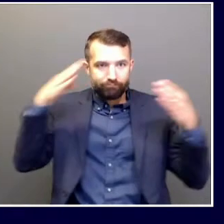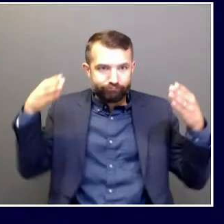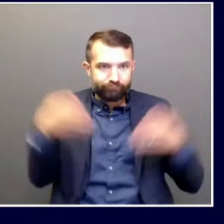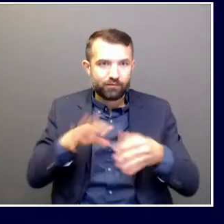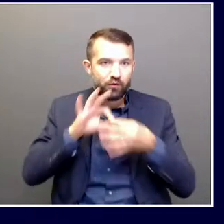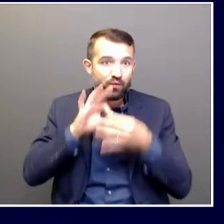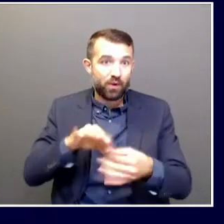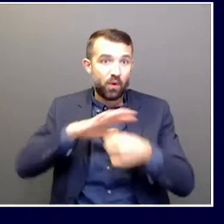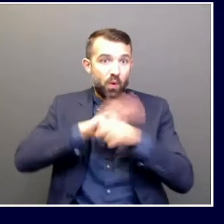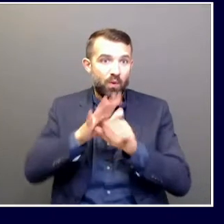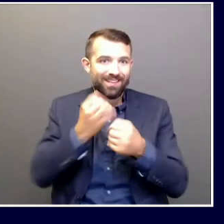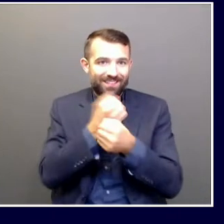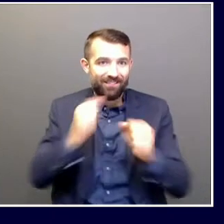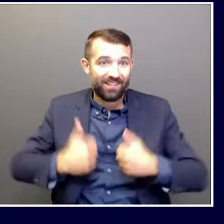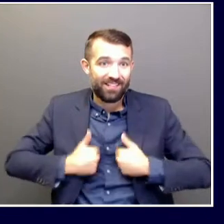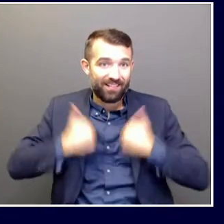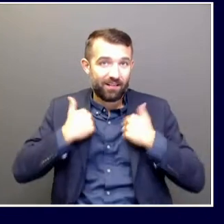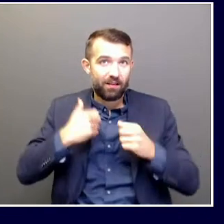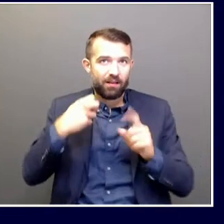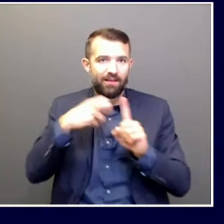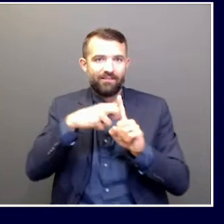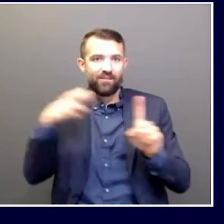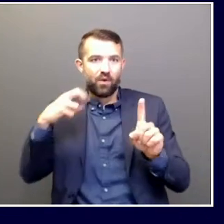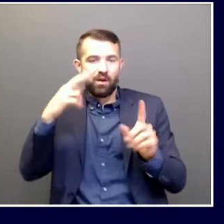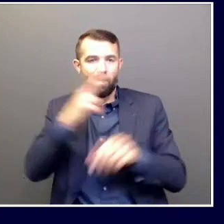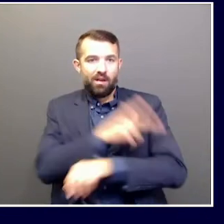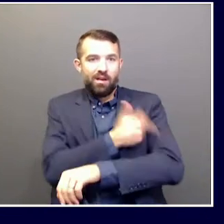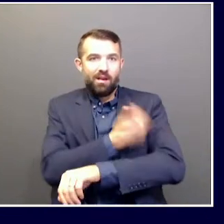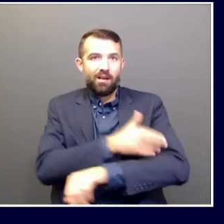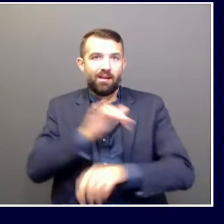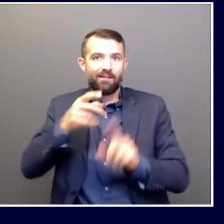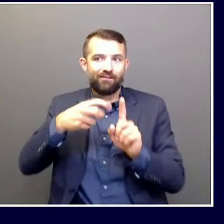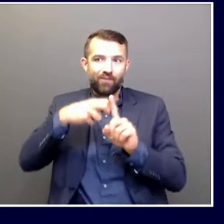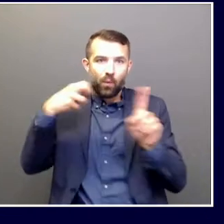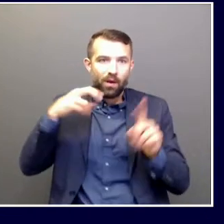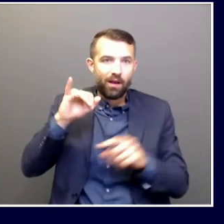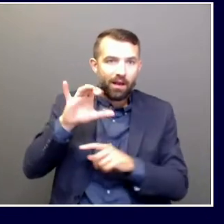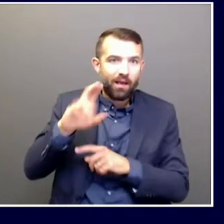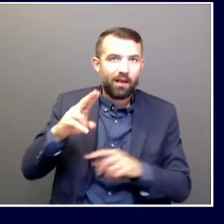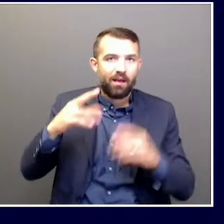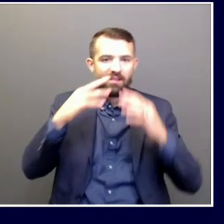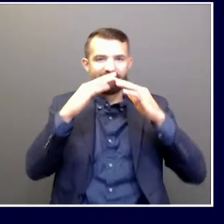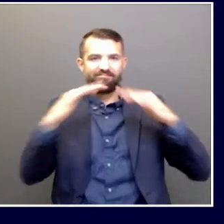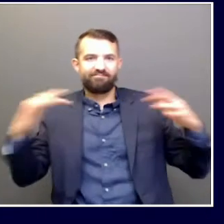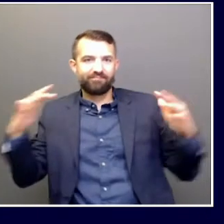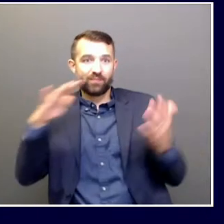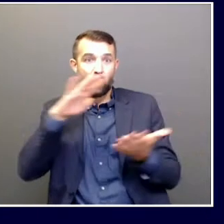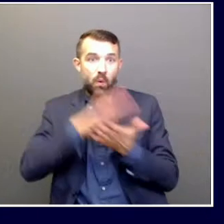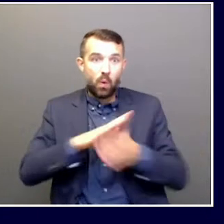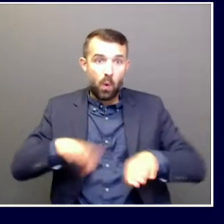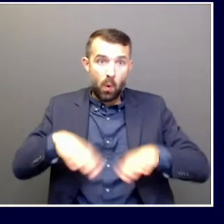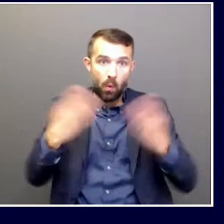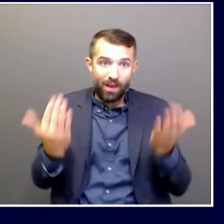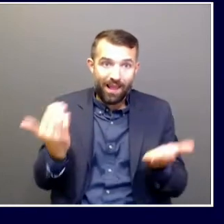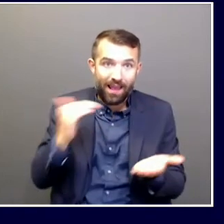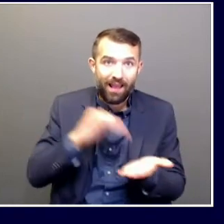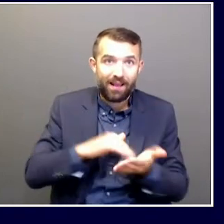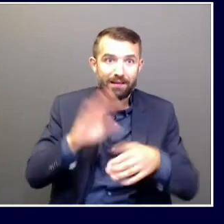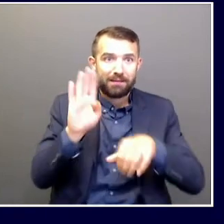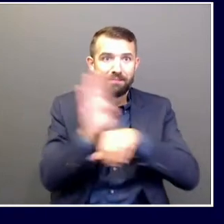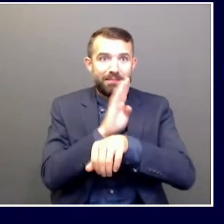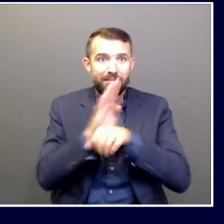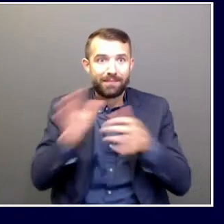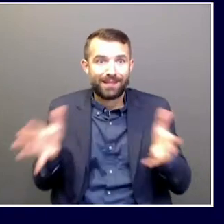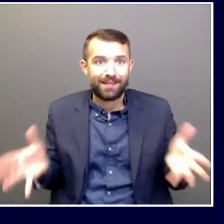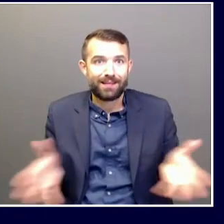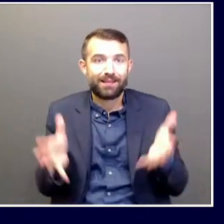hospitals, out of the ICUs, off of ventilators. We're trying to reopen our schools. We're getting our economy back on track. That's what I'm focused